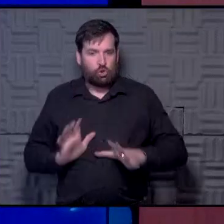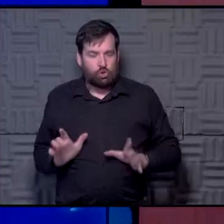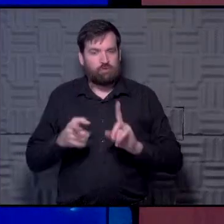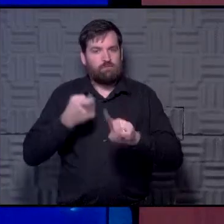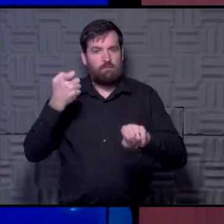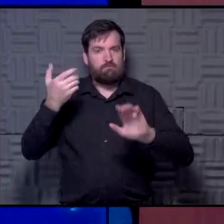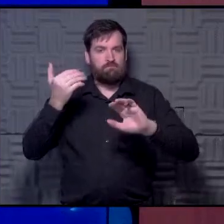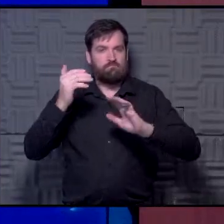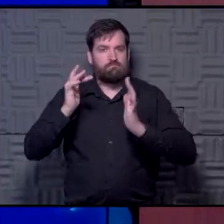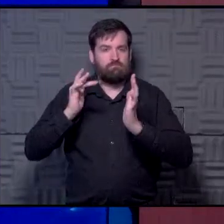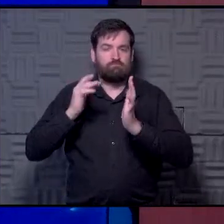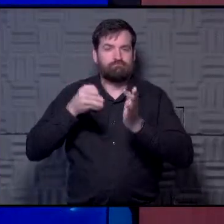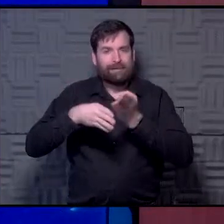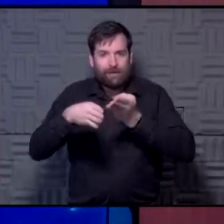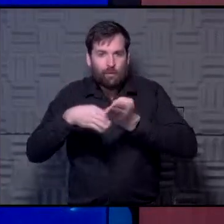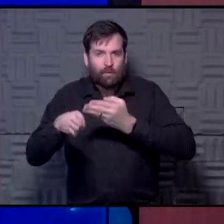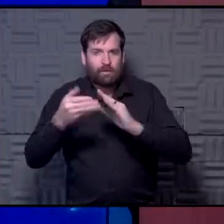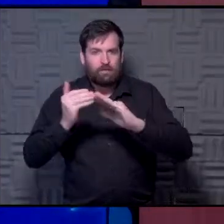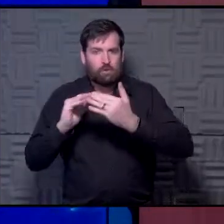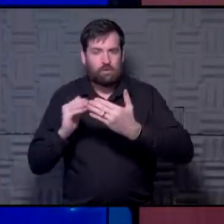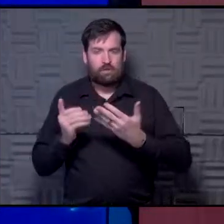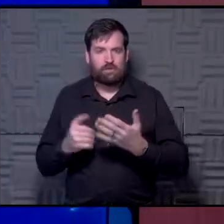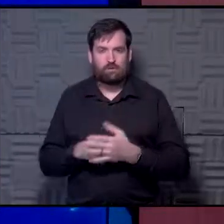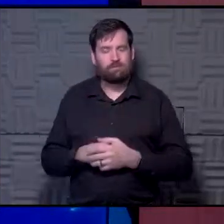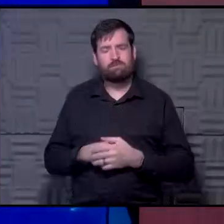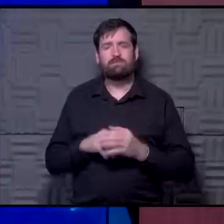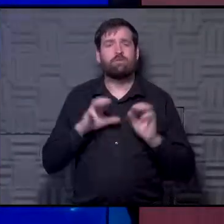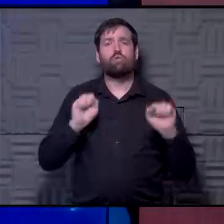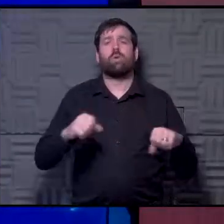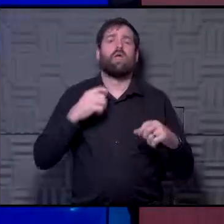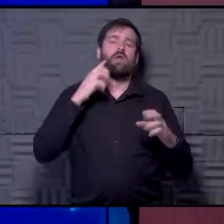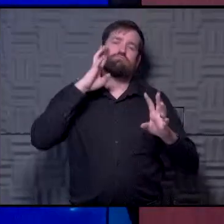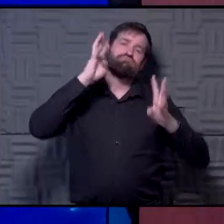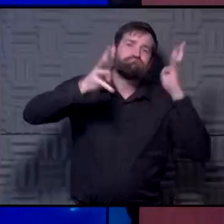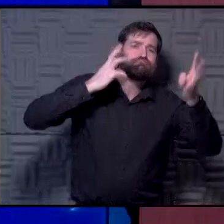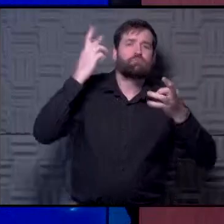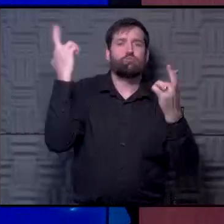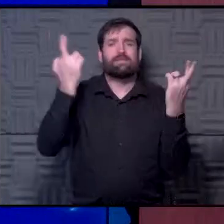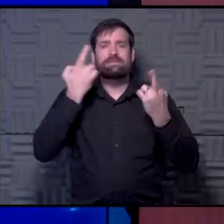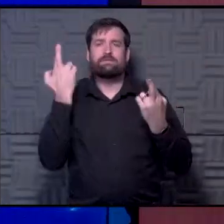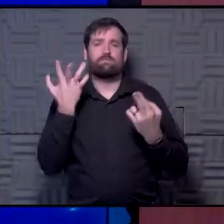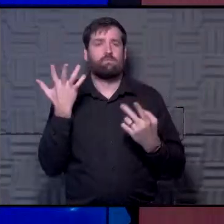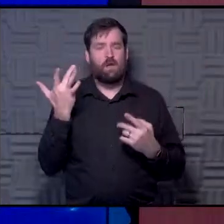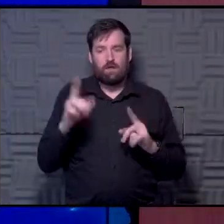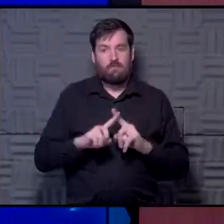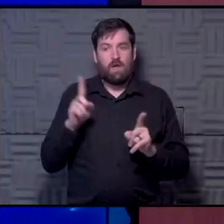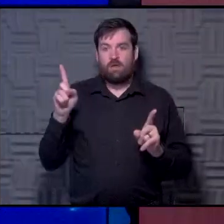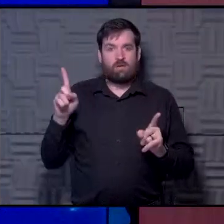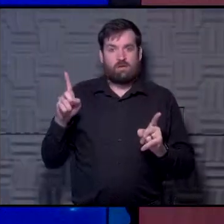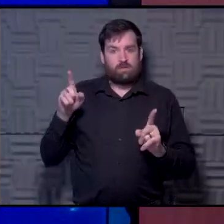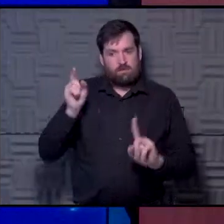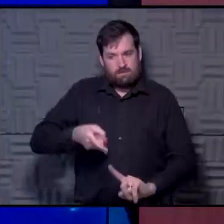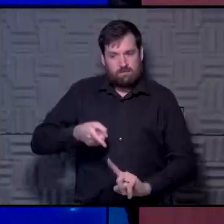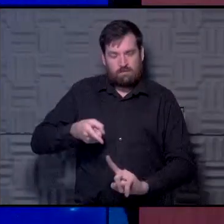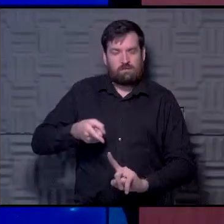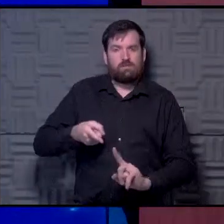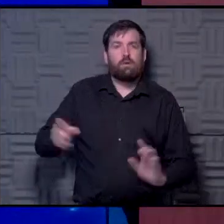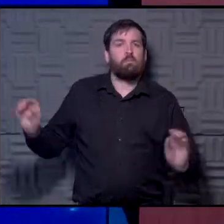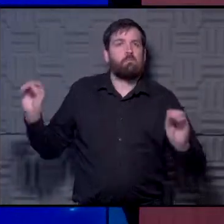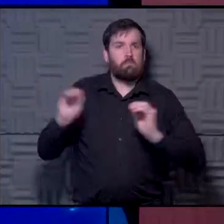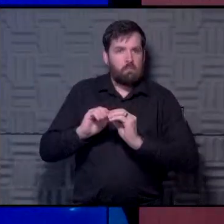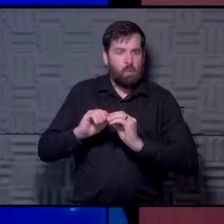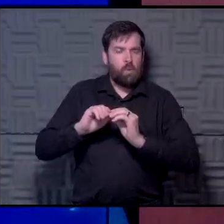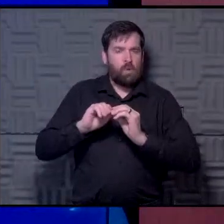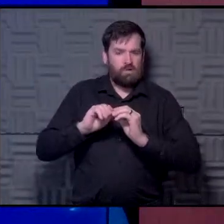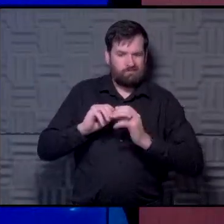minority community. So I think the story, and you can always rationalize it and come up with the answer. But at the end of the day, that can only breed more distrust.